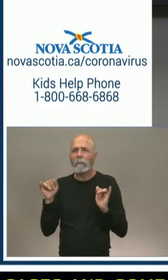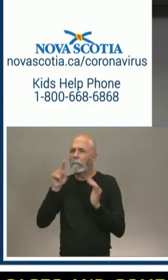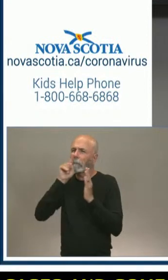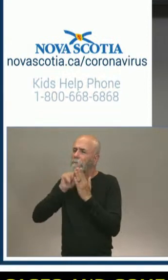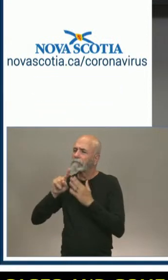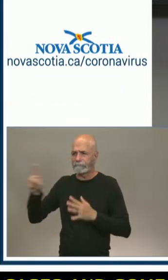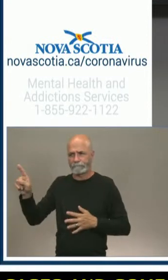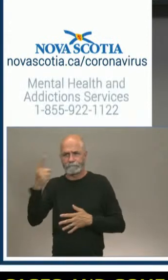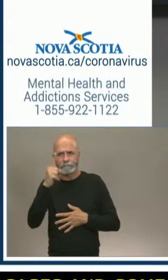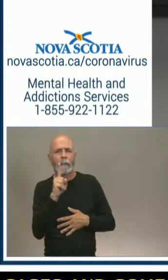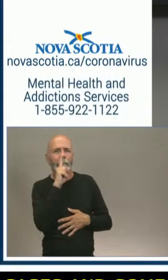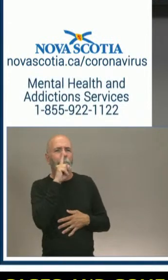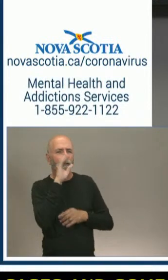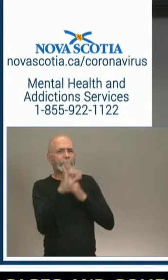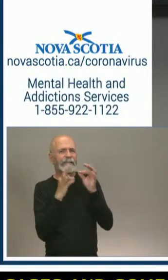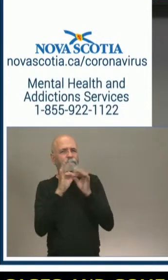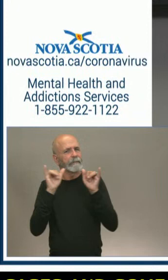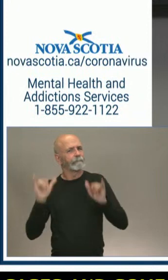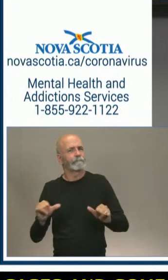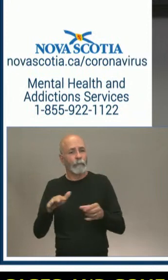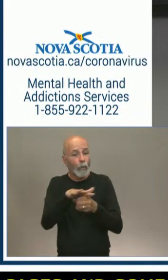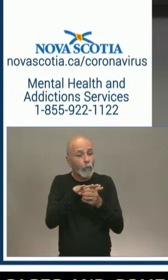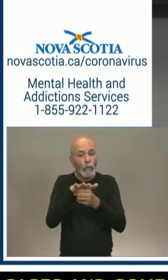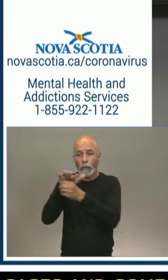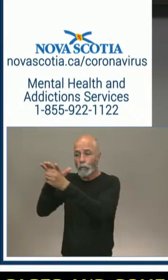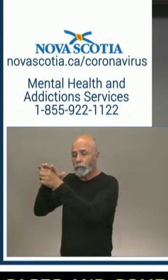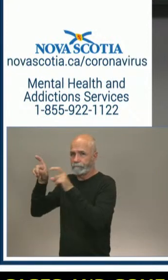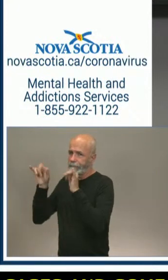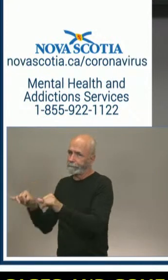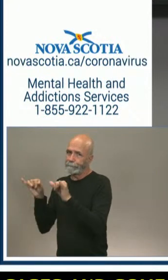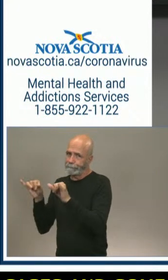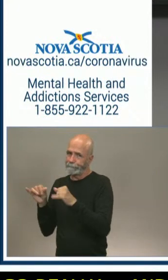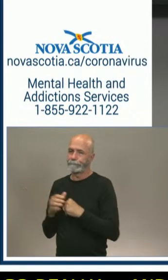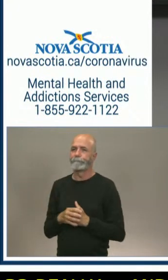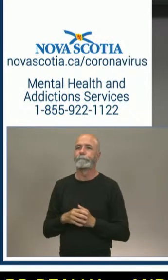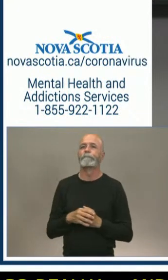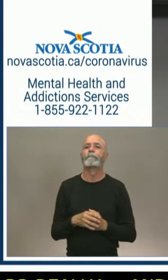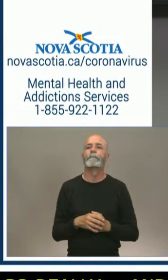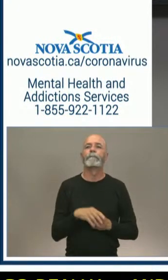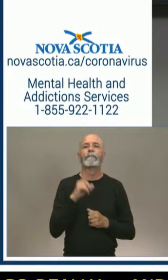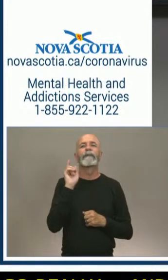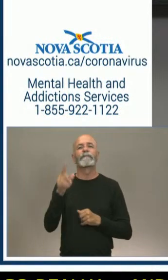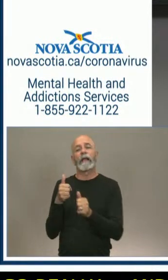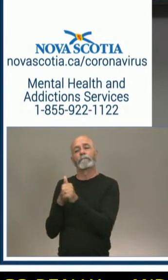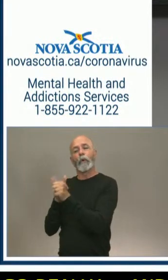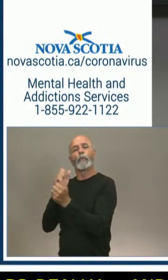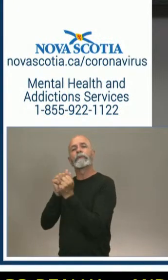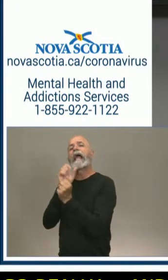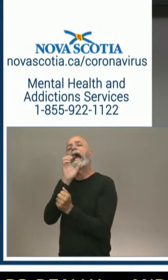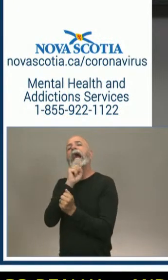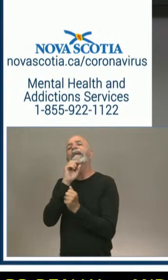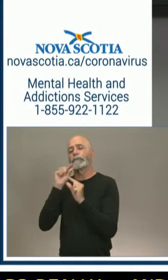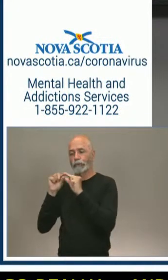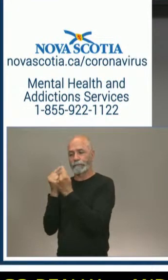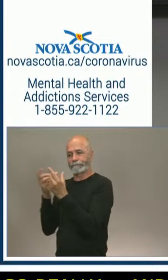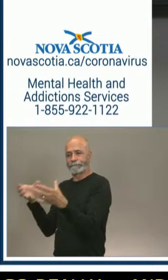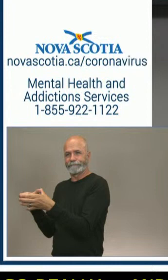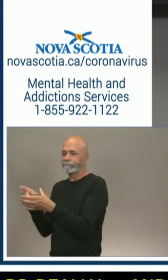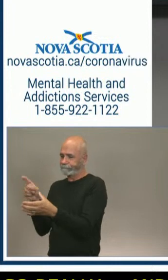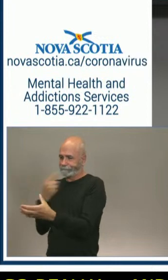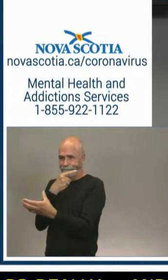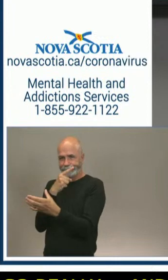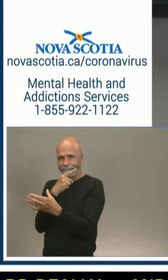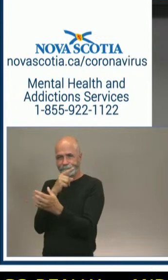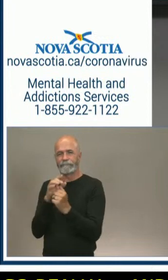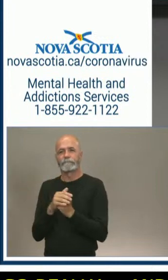geographic area, with us specifically focused on the age demographic. So we're really not seeing at this point in time any sign at